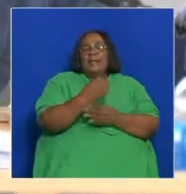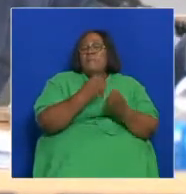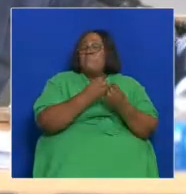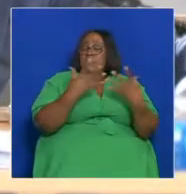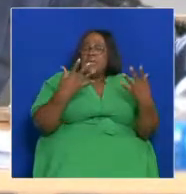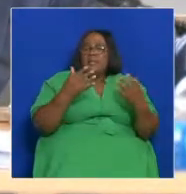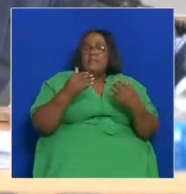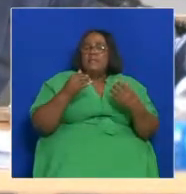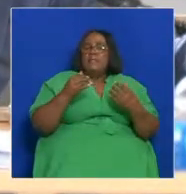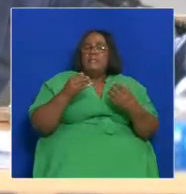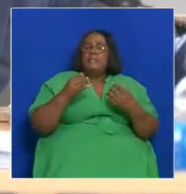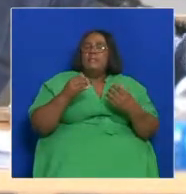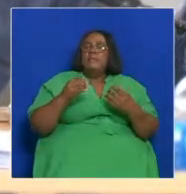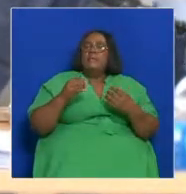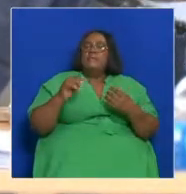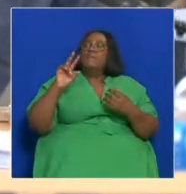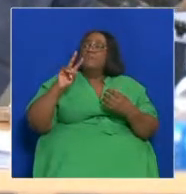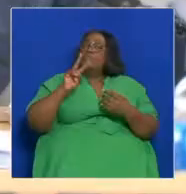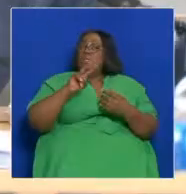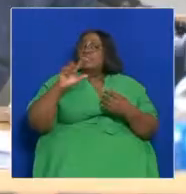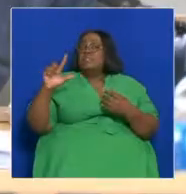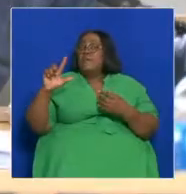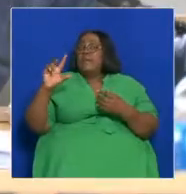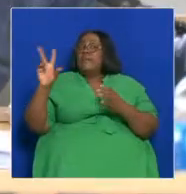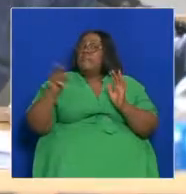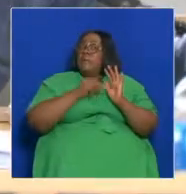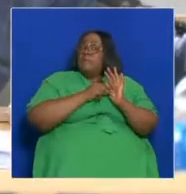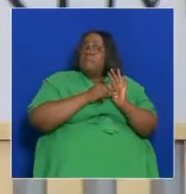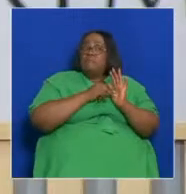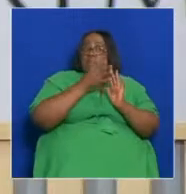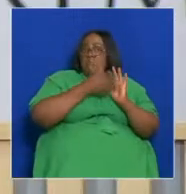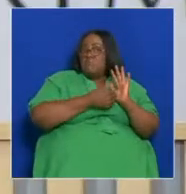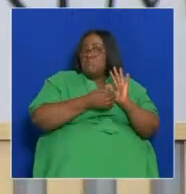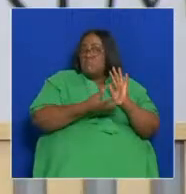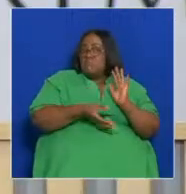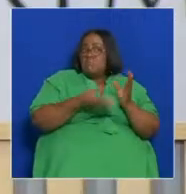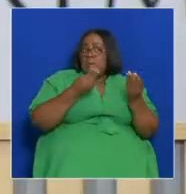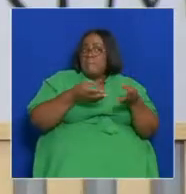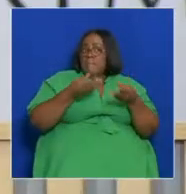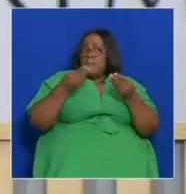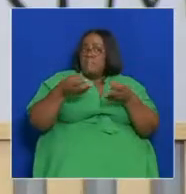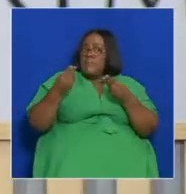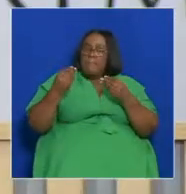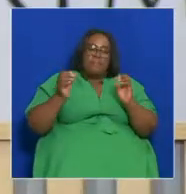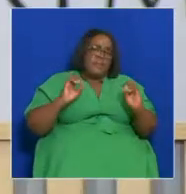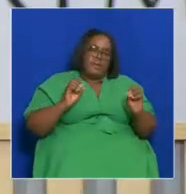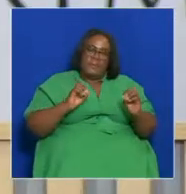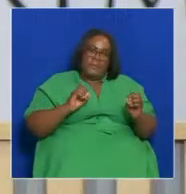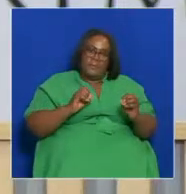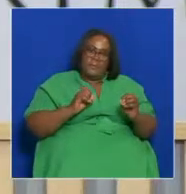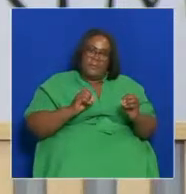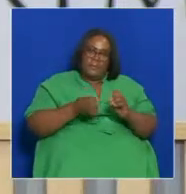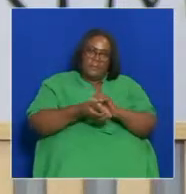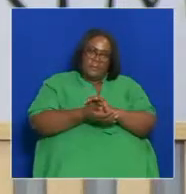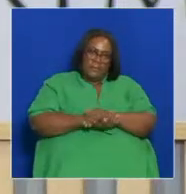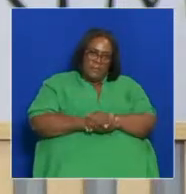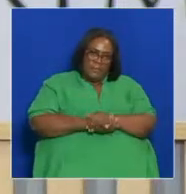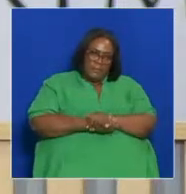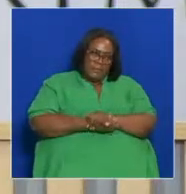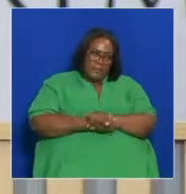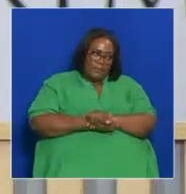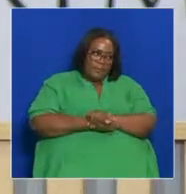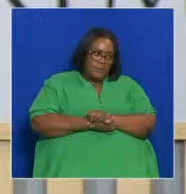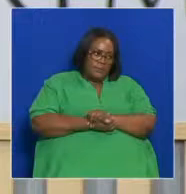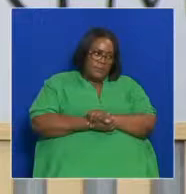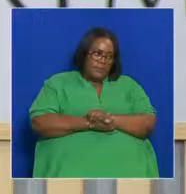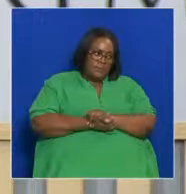matters are from the commissions, Yes. and there was that general authorization from the former ID. Don't you think this is